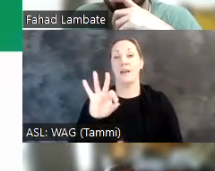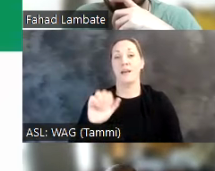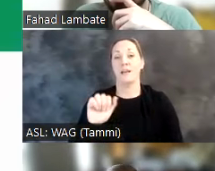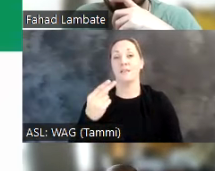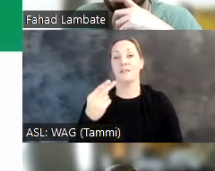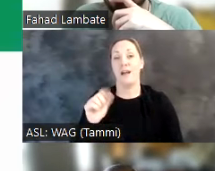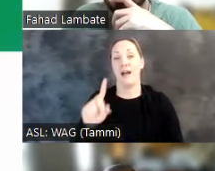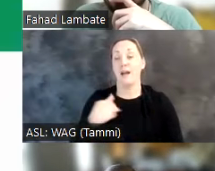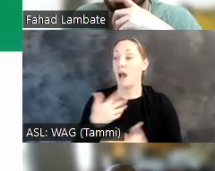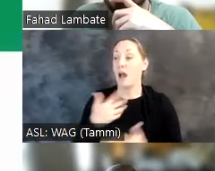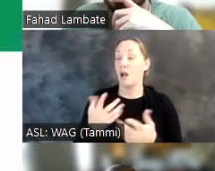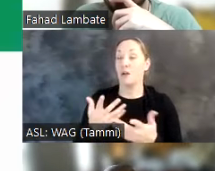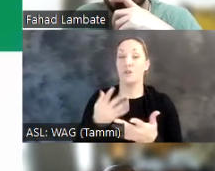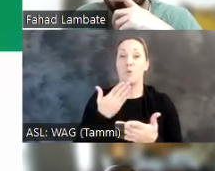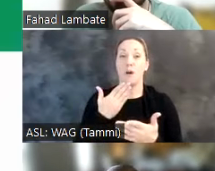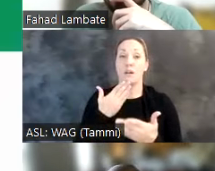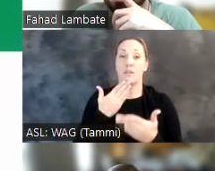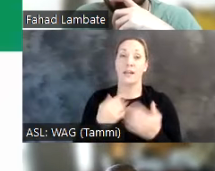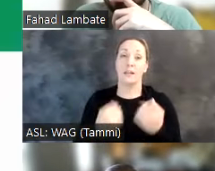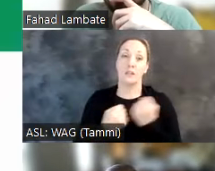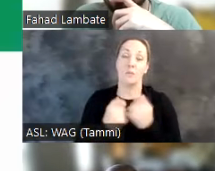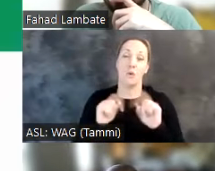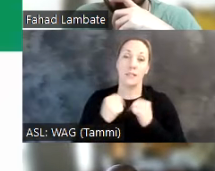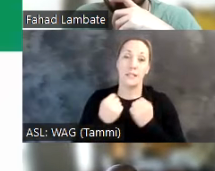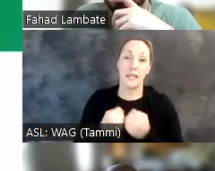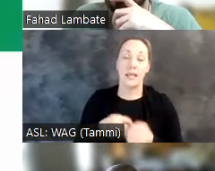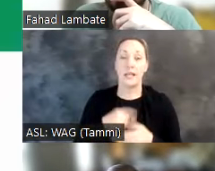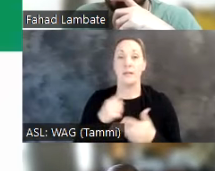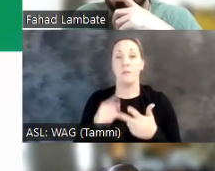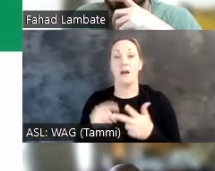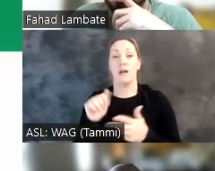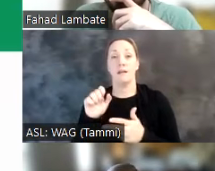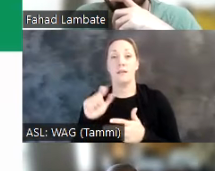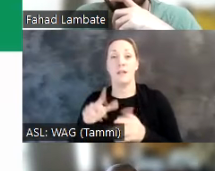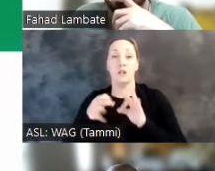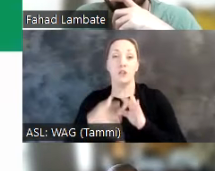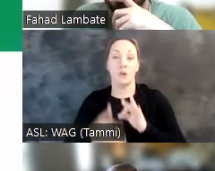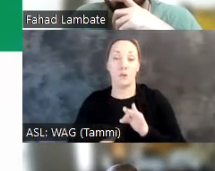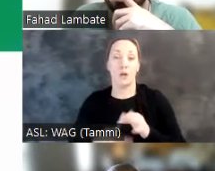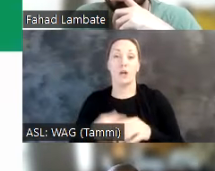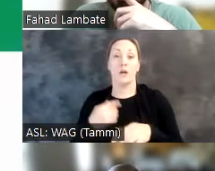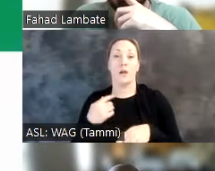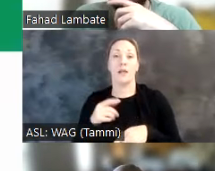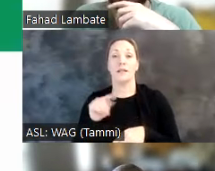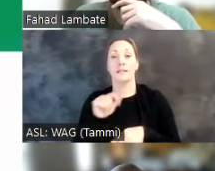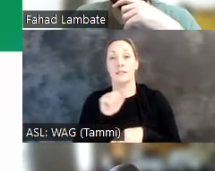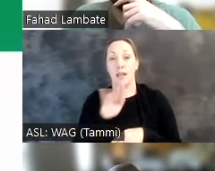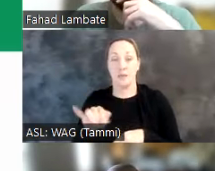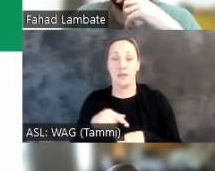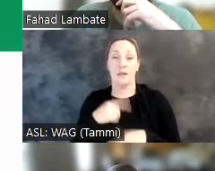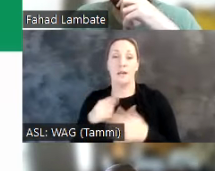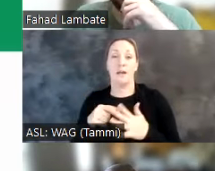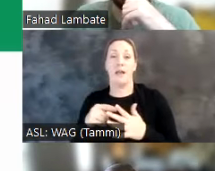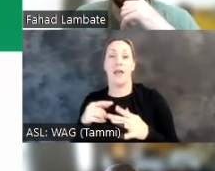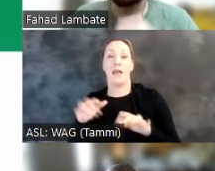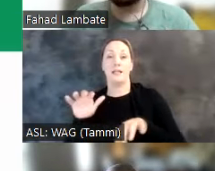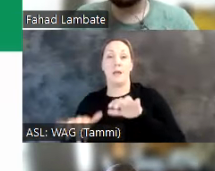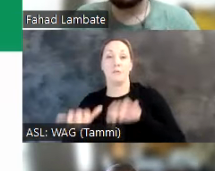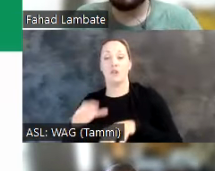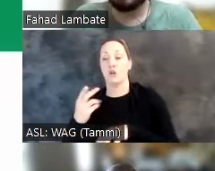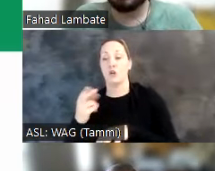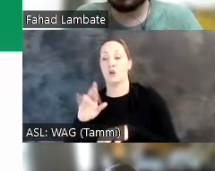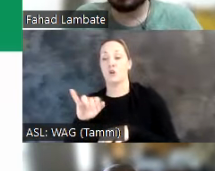also want to thank our support team, our ASL interpreter, Tammy, and captioner, Christine. Thank